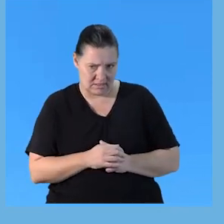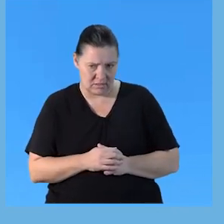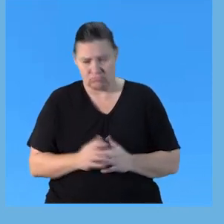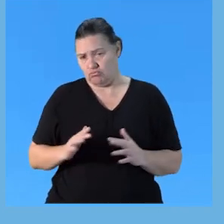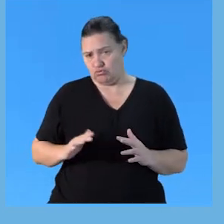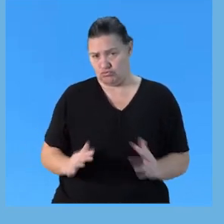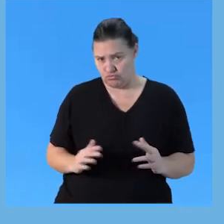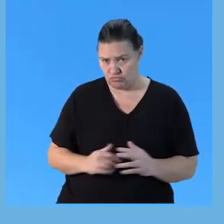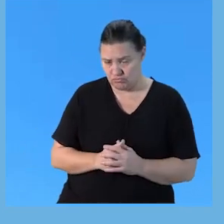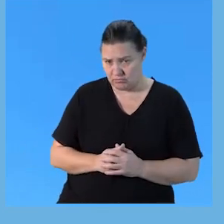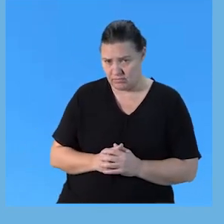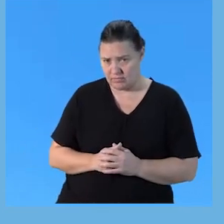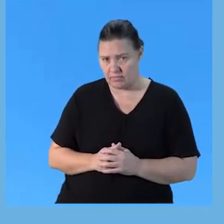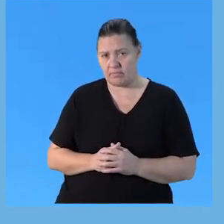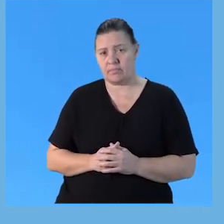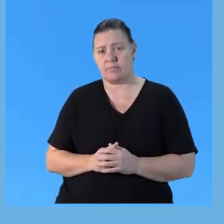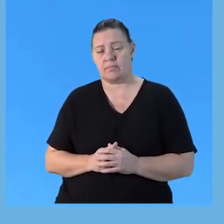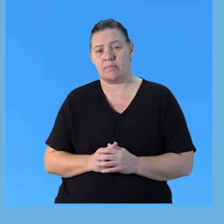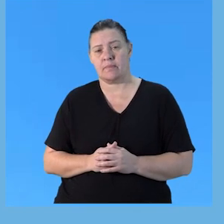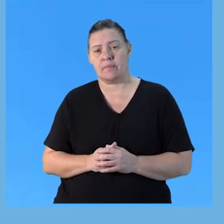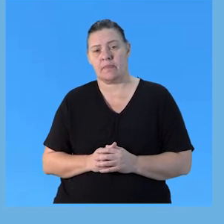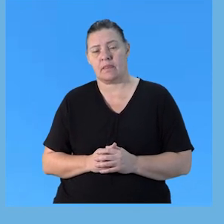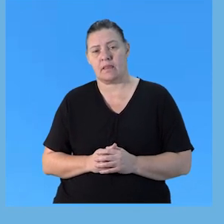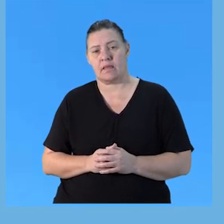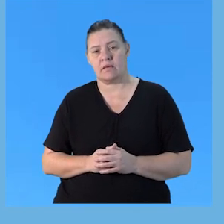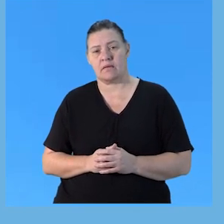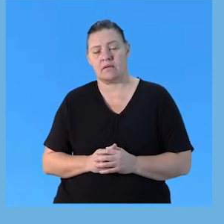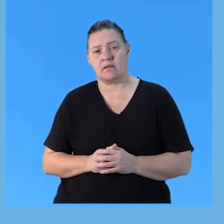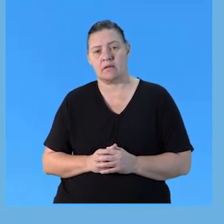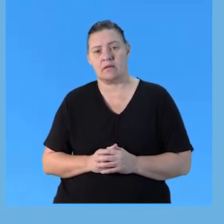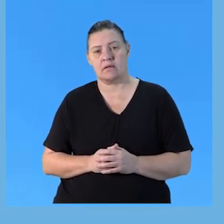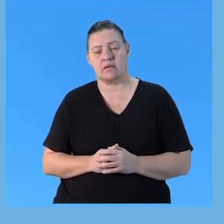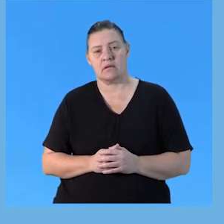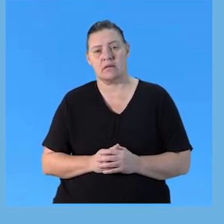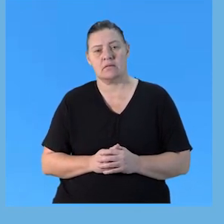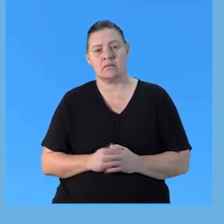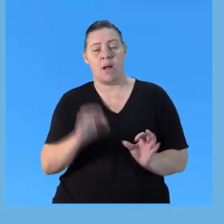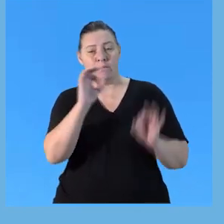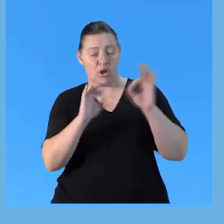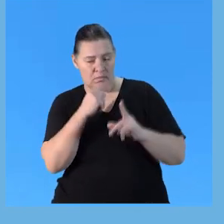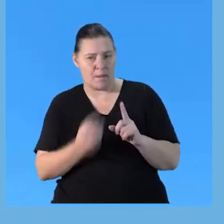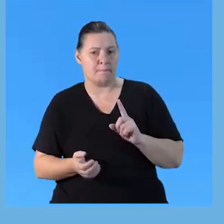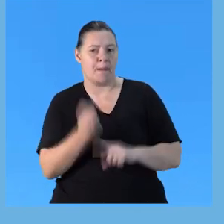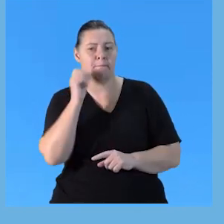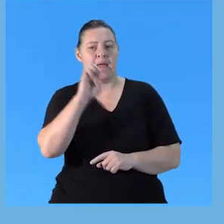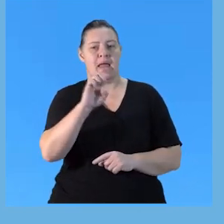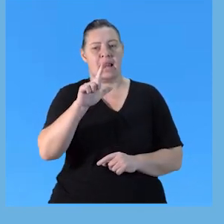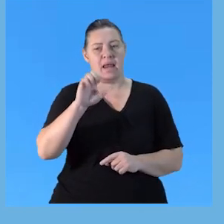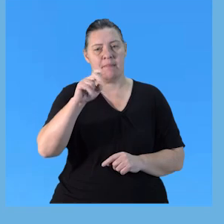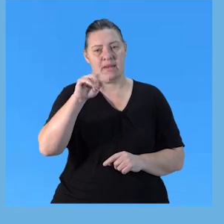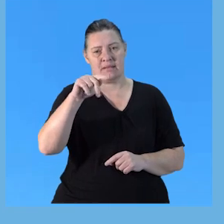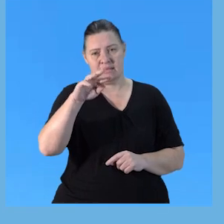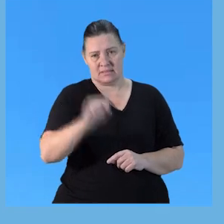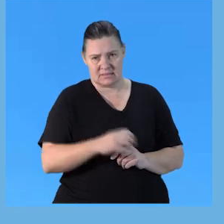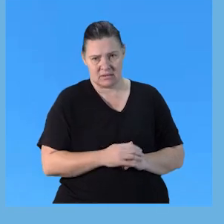where we have a rectangle with the wires connecting this side. So therefore, when you're asked to draw a resistor, you can